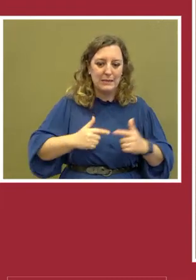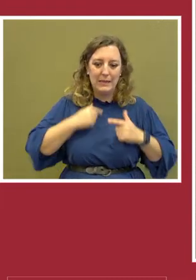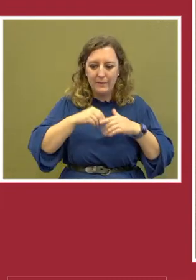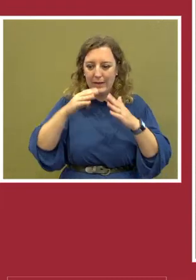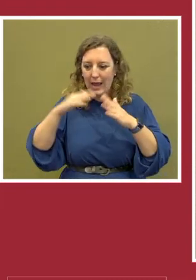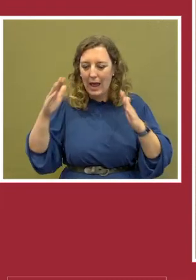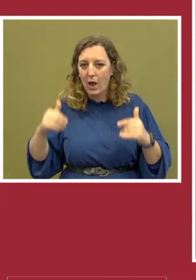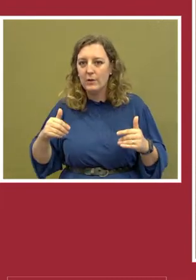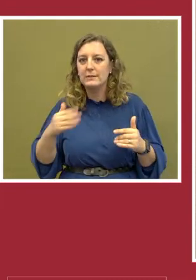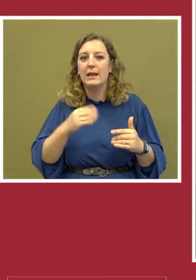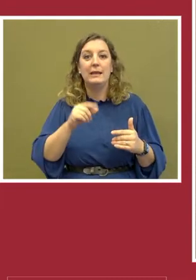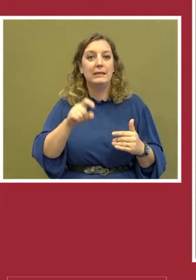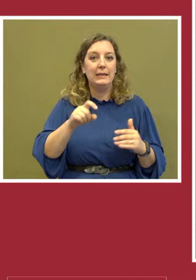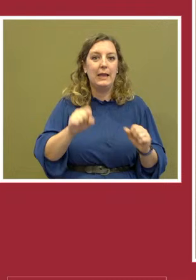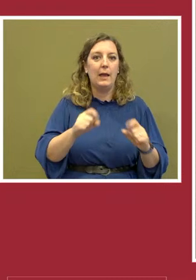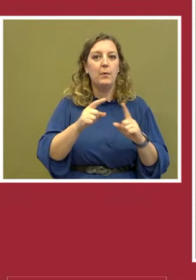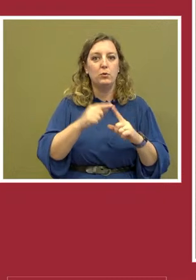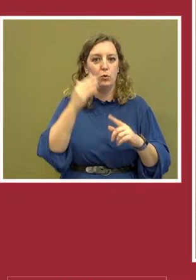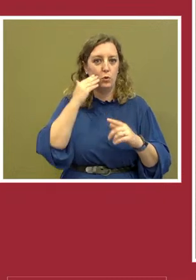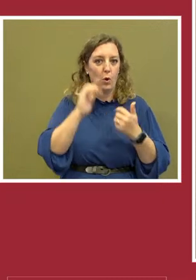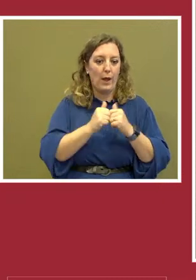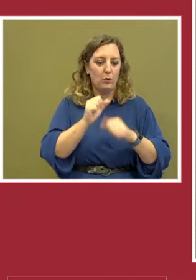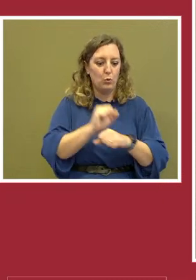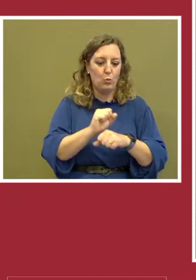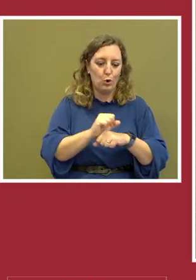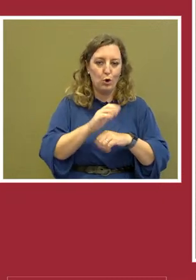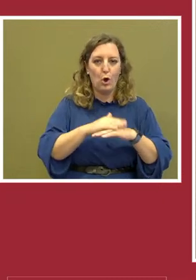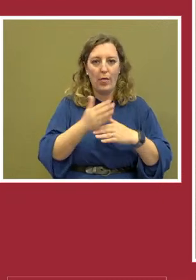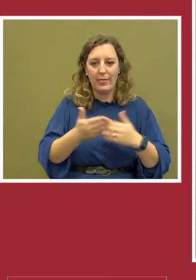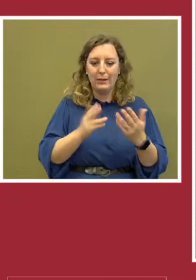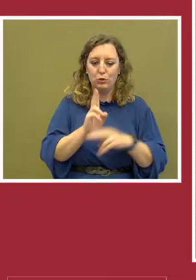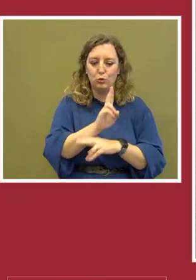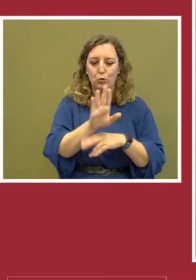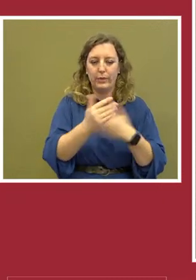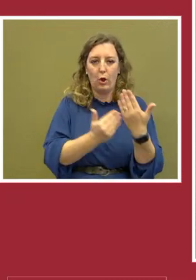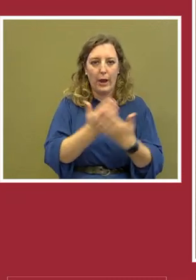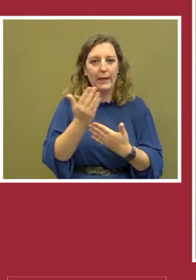leave high school, and they need to be able to know how to work on things and use their hands.